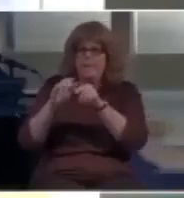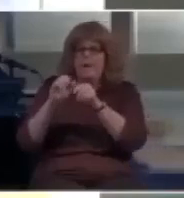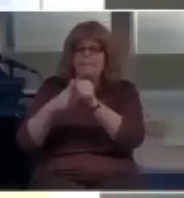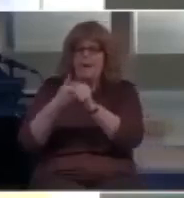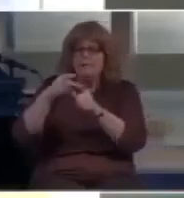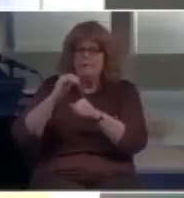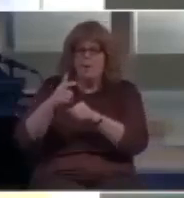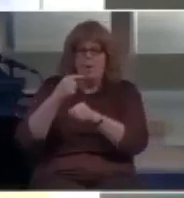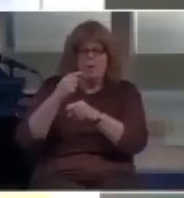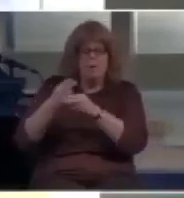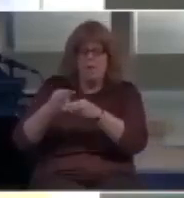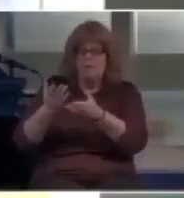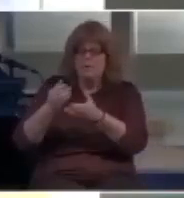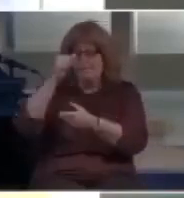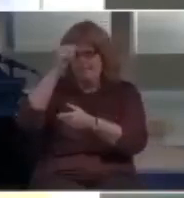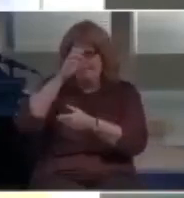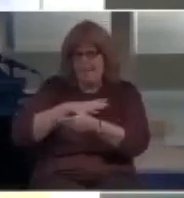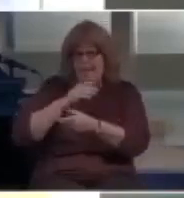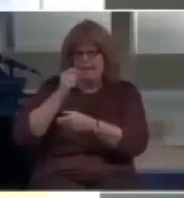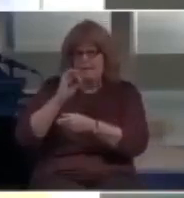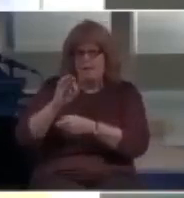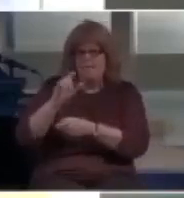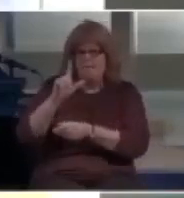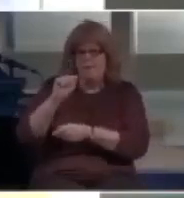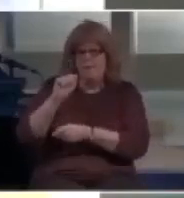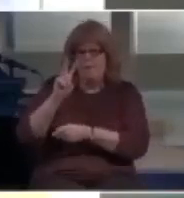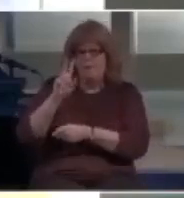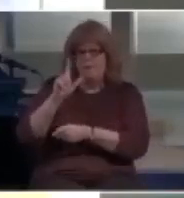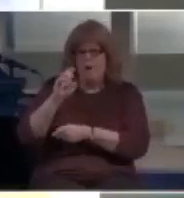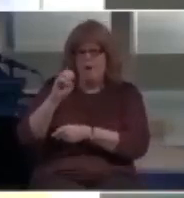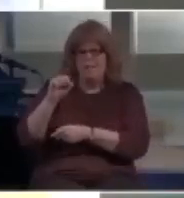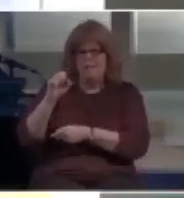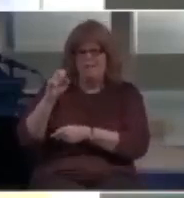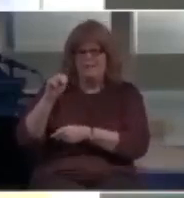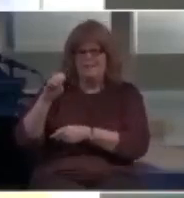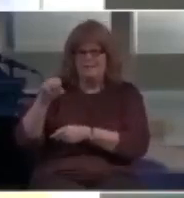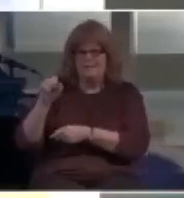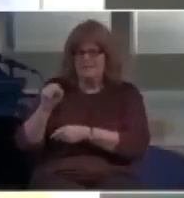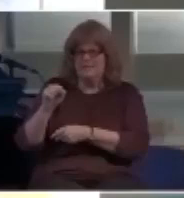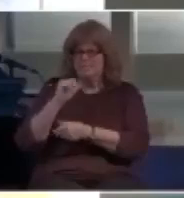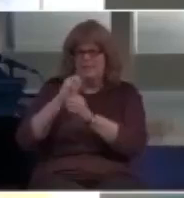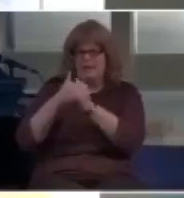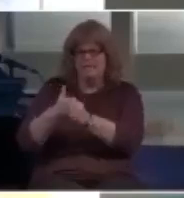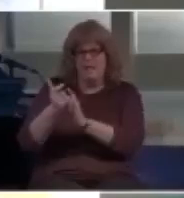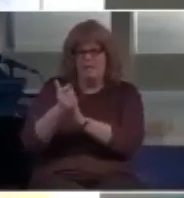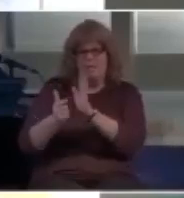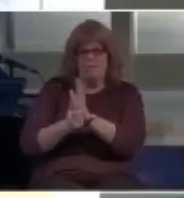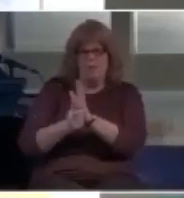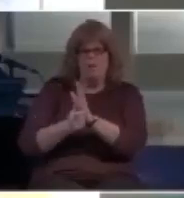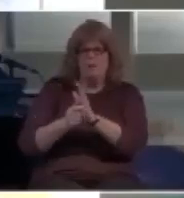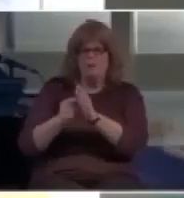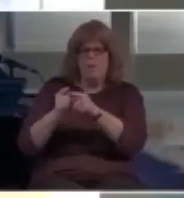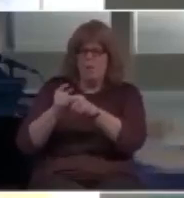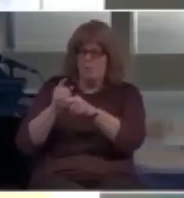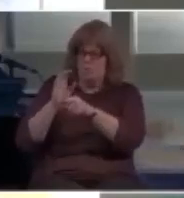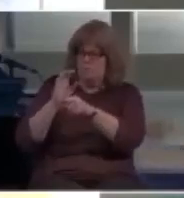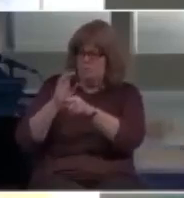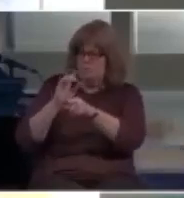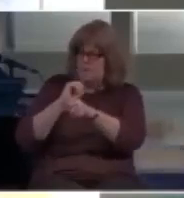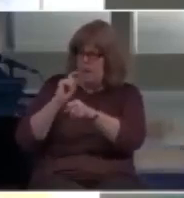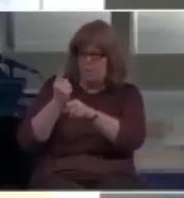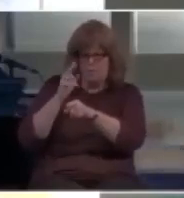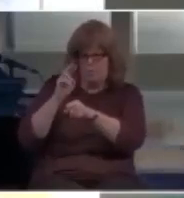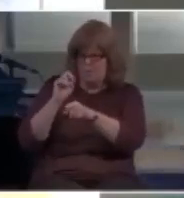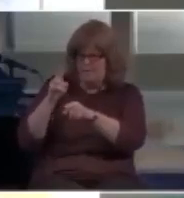of lawlessness. And so this is not the only place in the scriptures where this character is spoken of